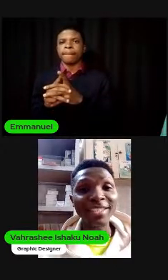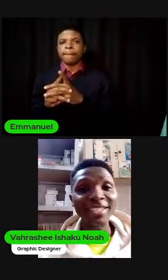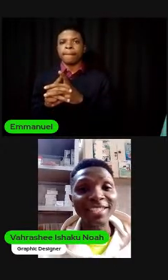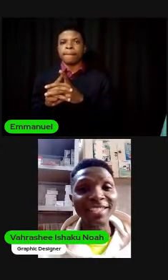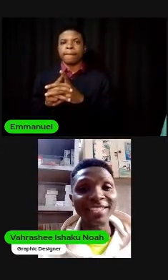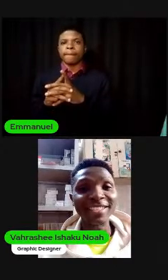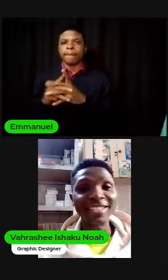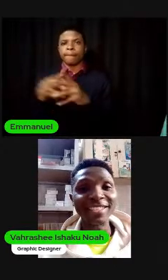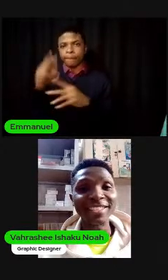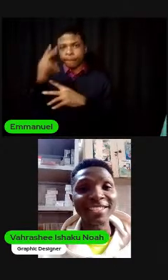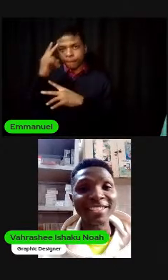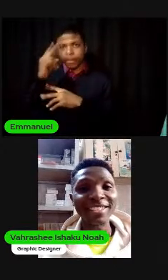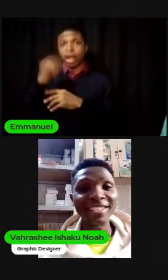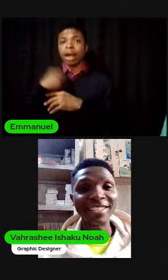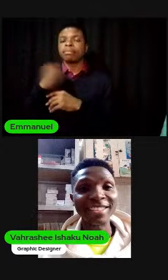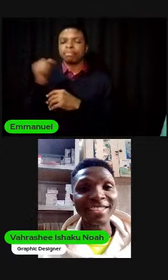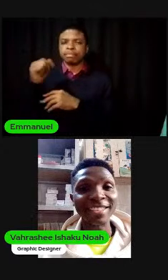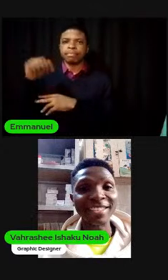right?